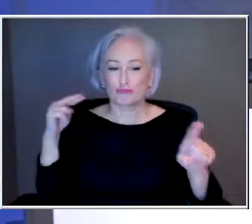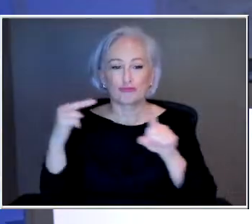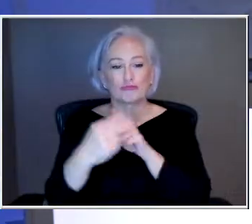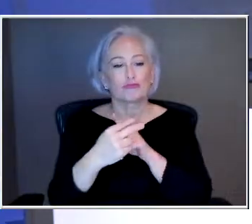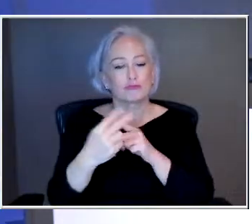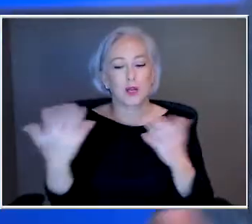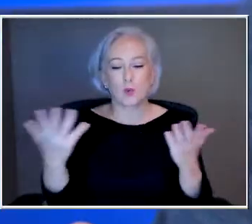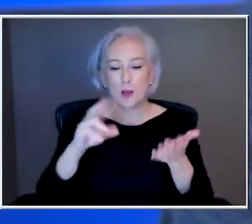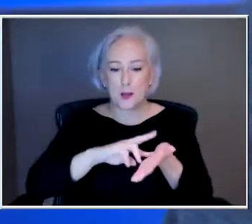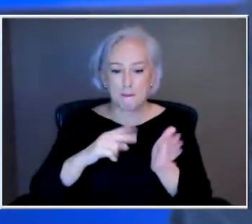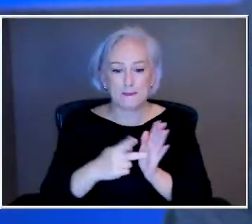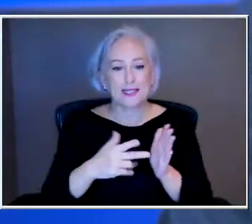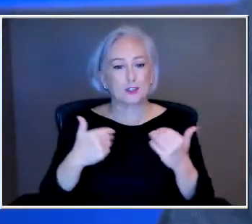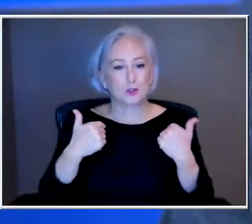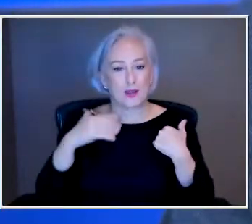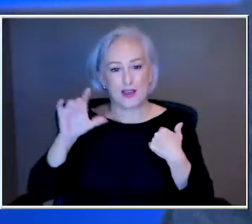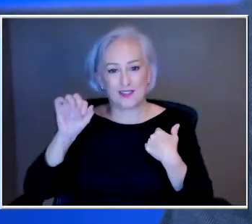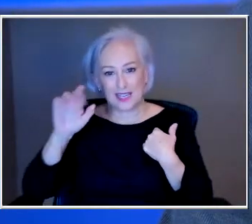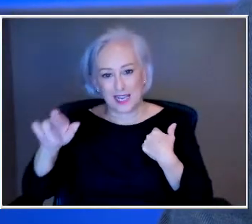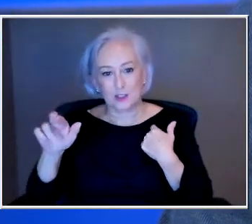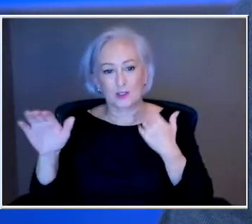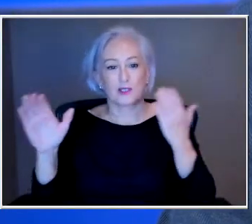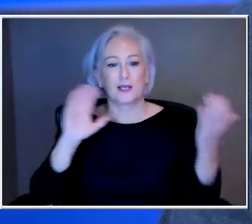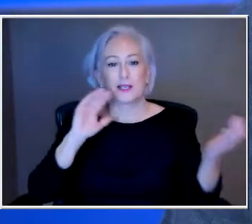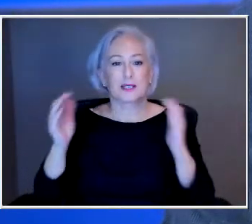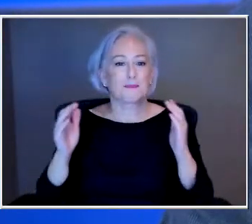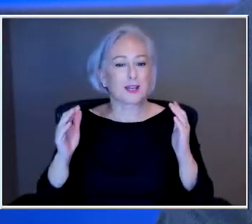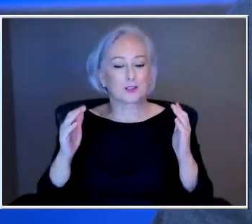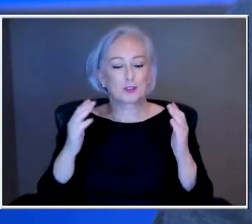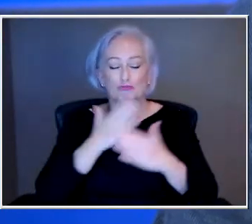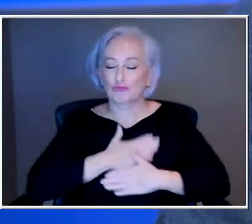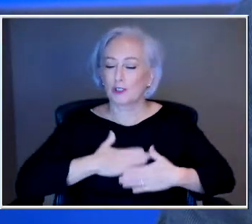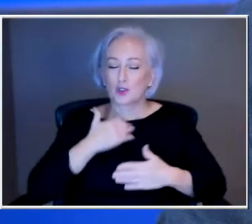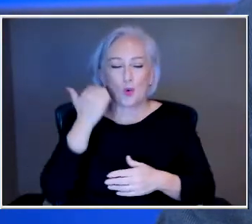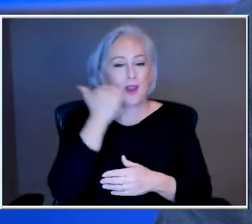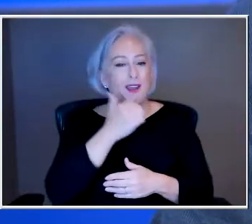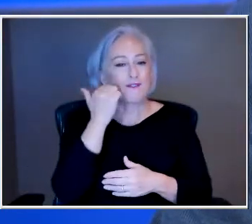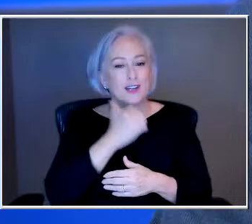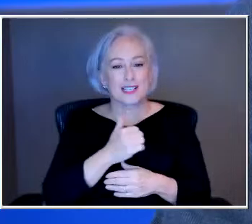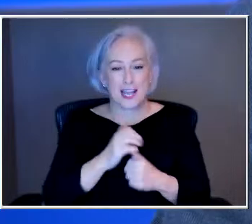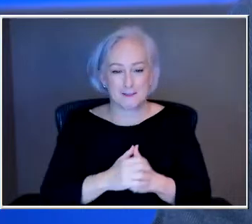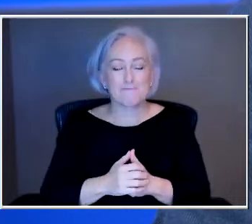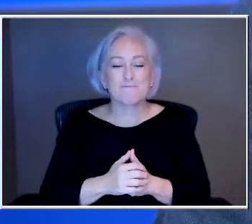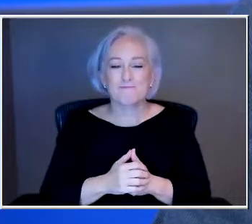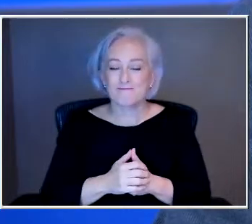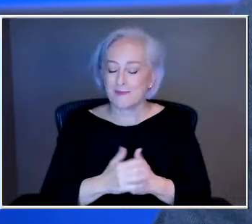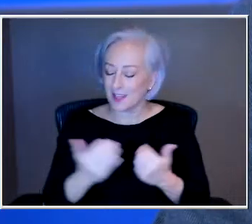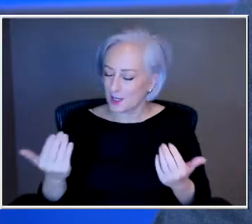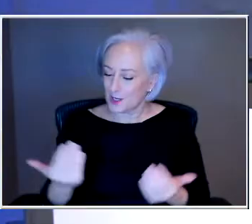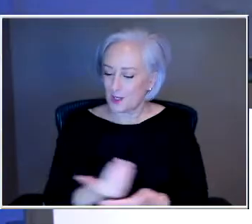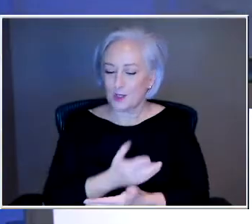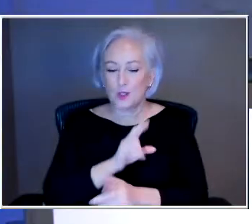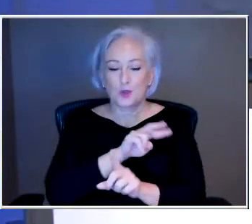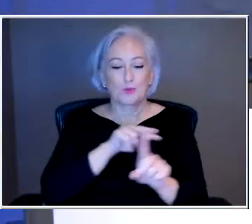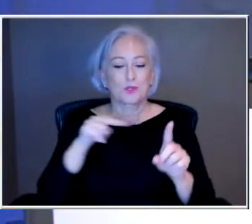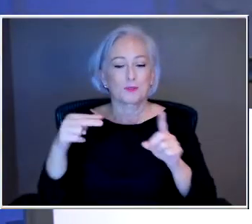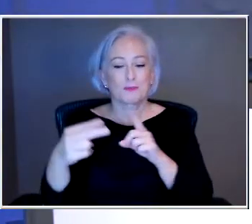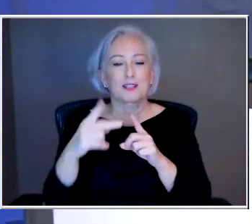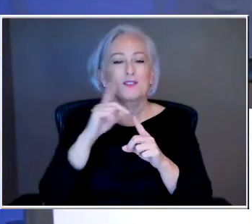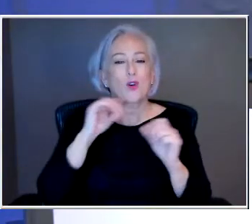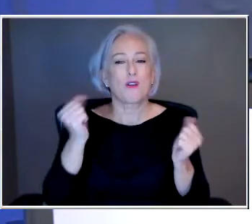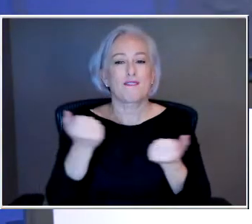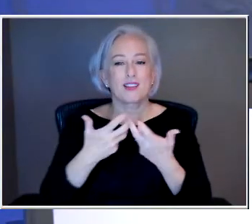having cancer versus what it means to just living life. It just definitely a new perspective on a lot of different things. When it comes